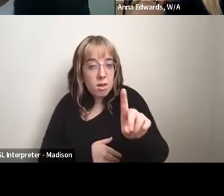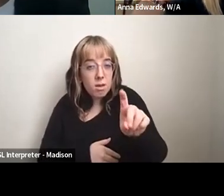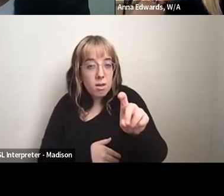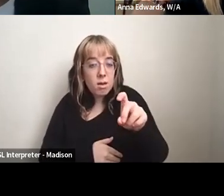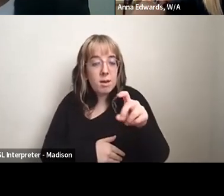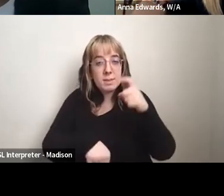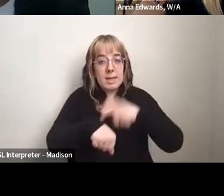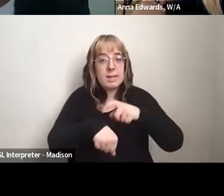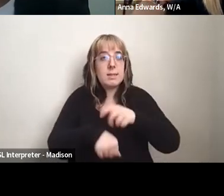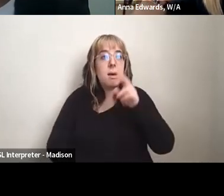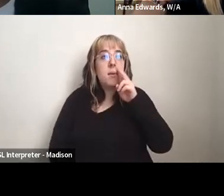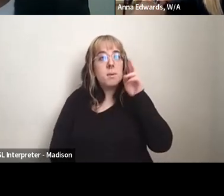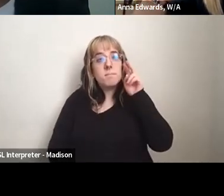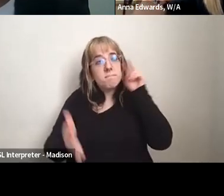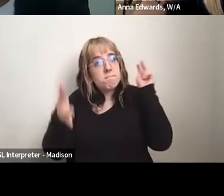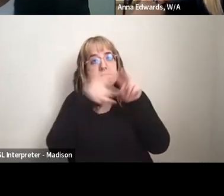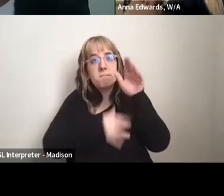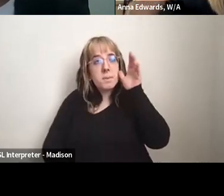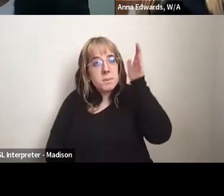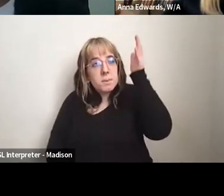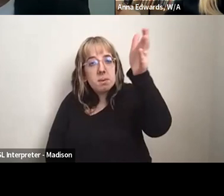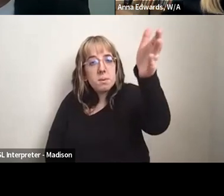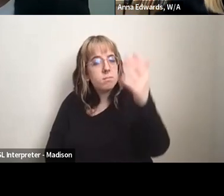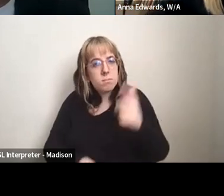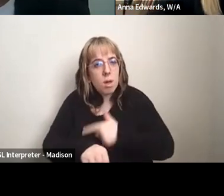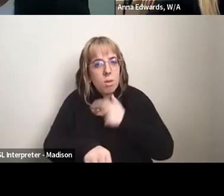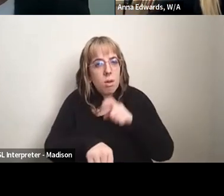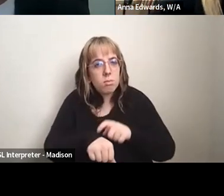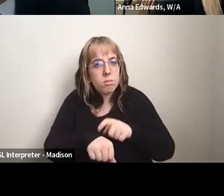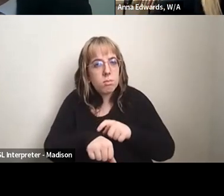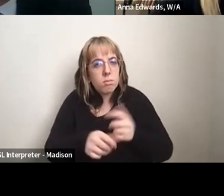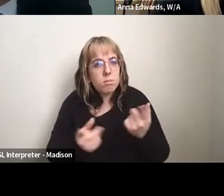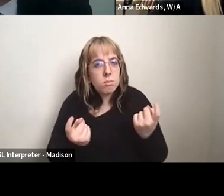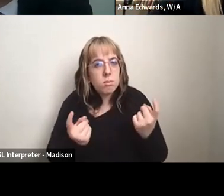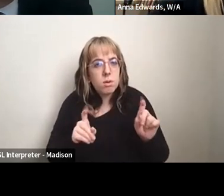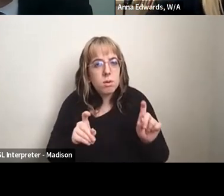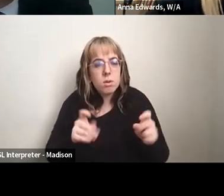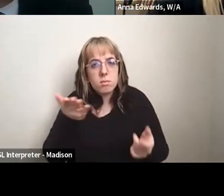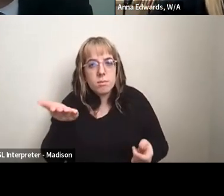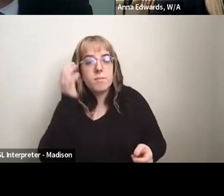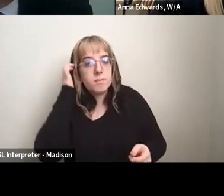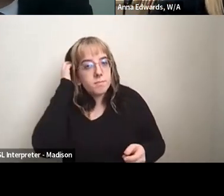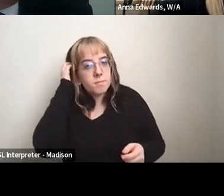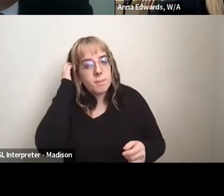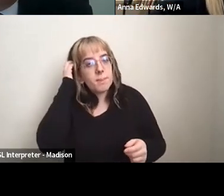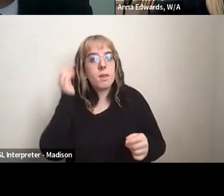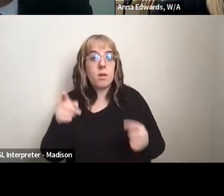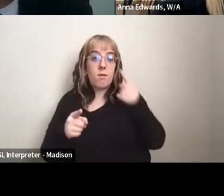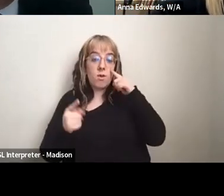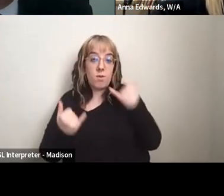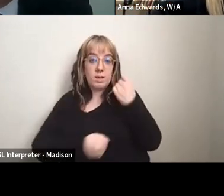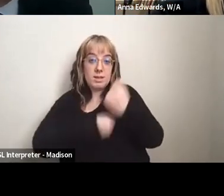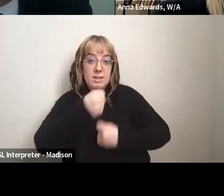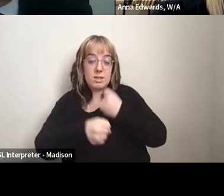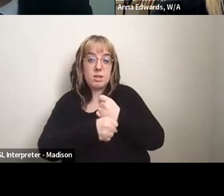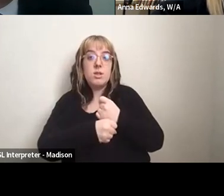horizon for thinking about an implementation and getting your capacity up for professional learning? So, I mean, for this year, for math, for example,